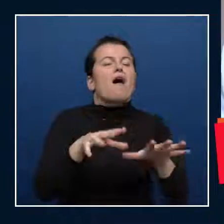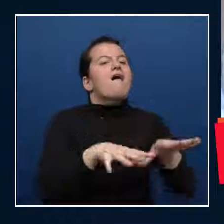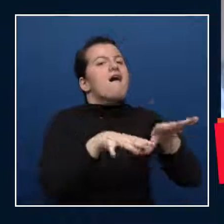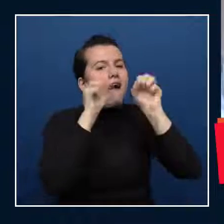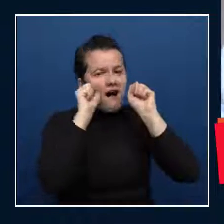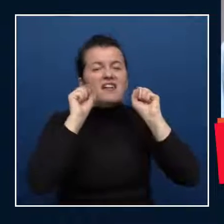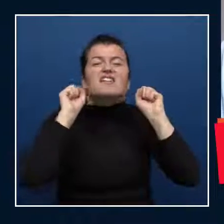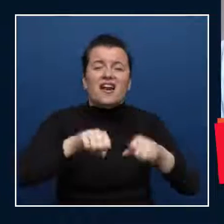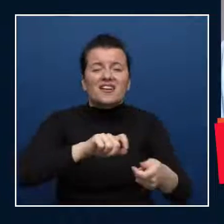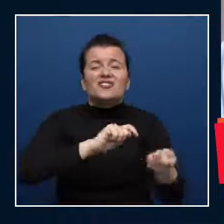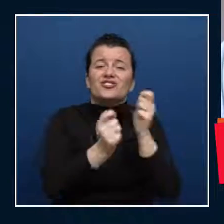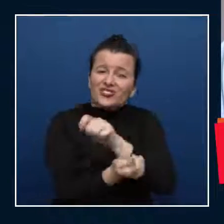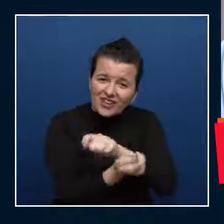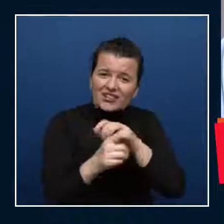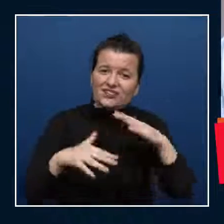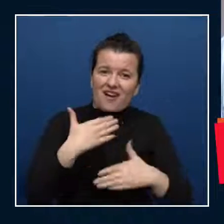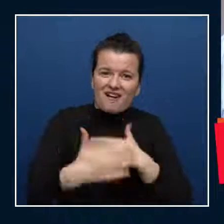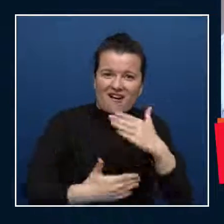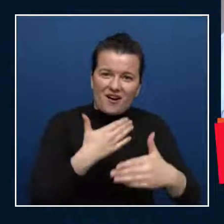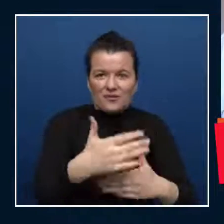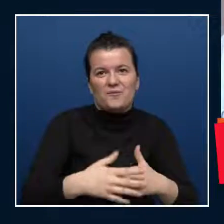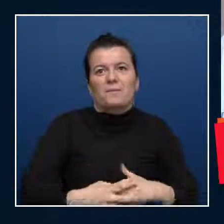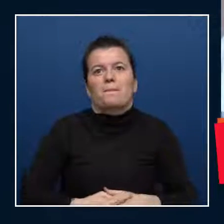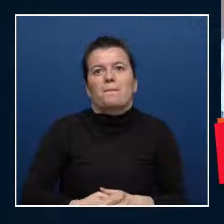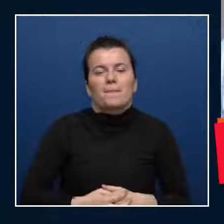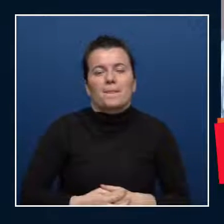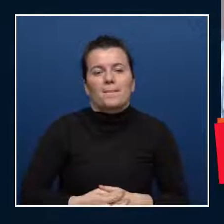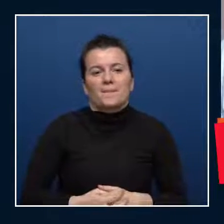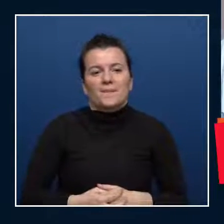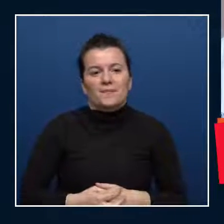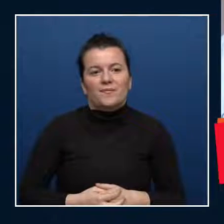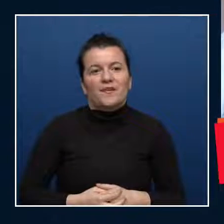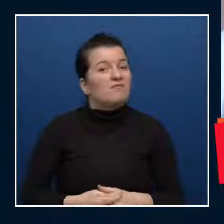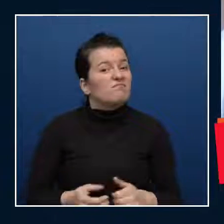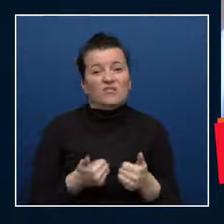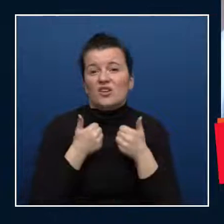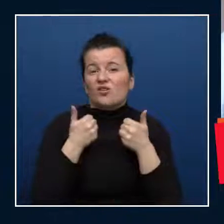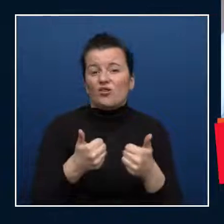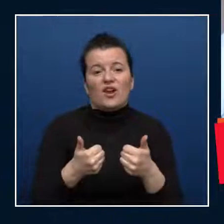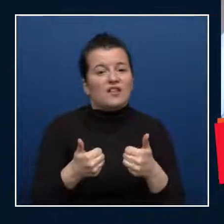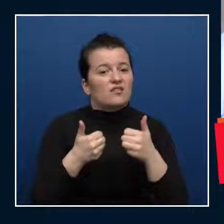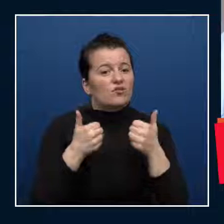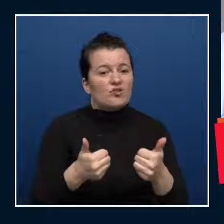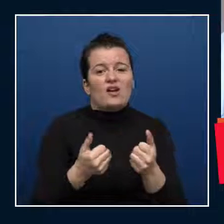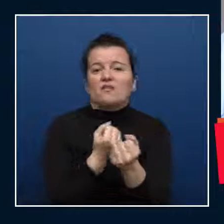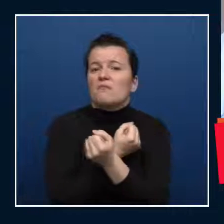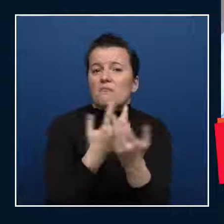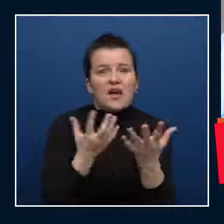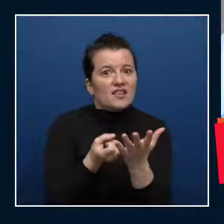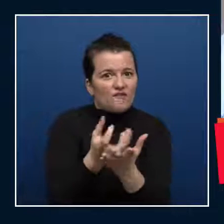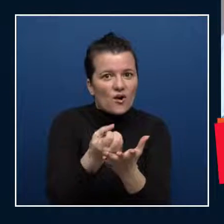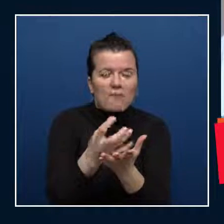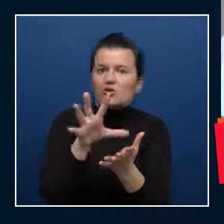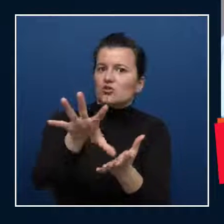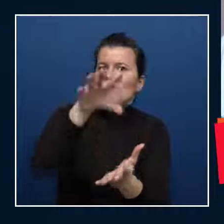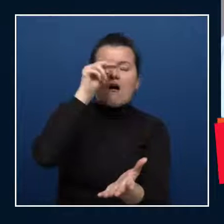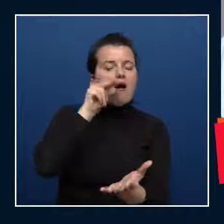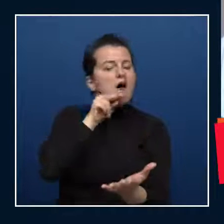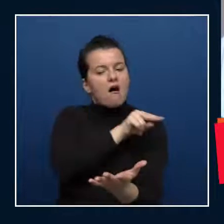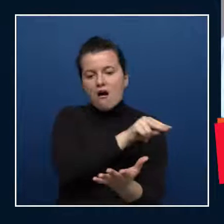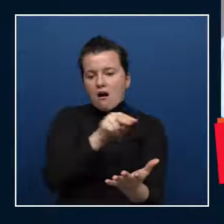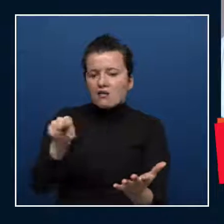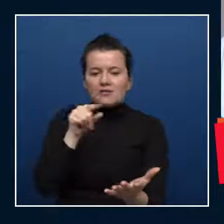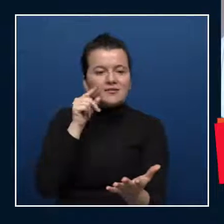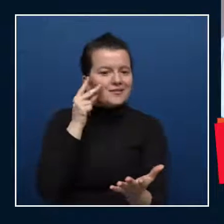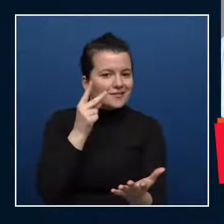think but yeah, it's a great feature from there. It's giving you lots of information and lots of data to build those use